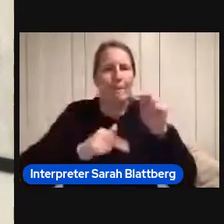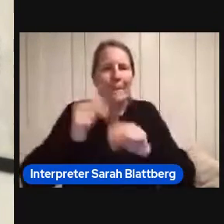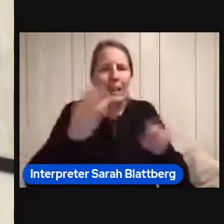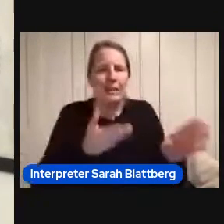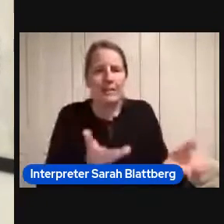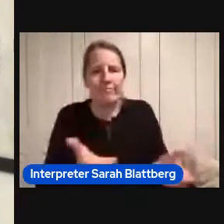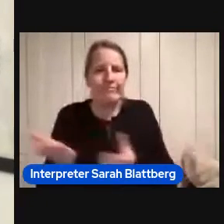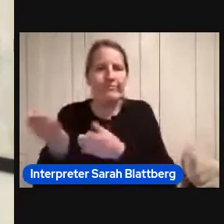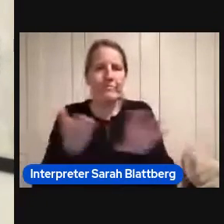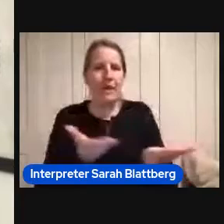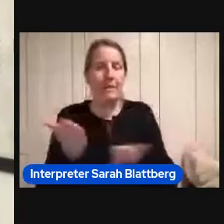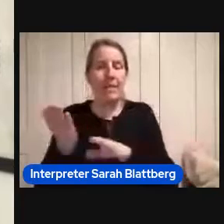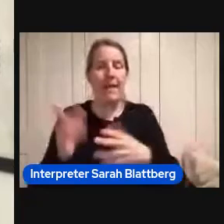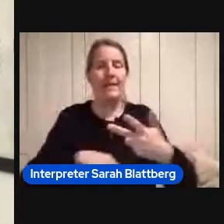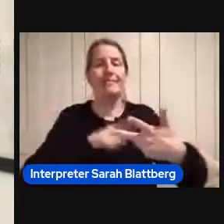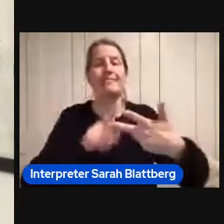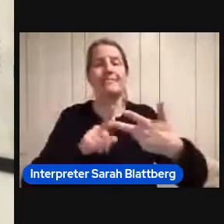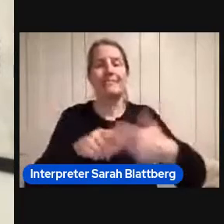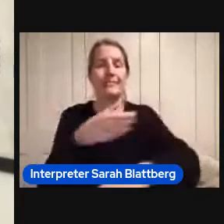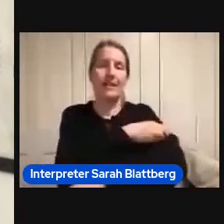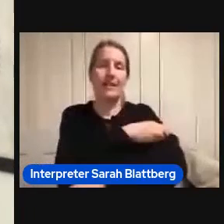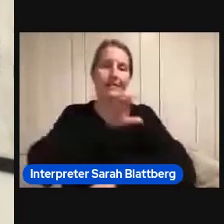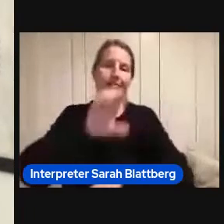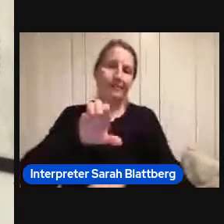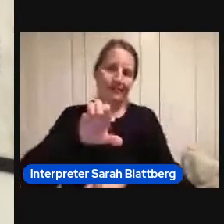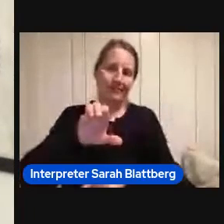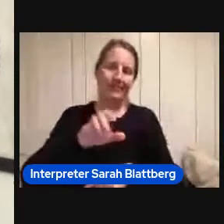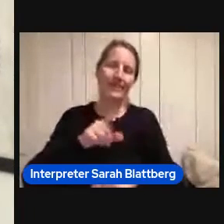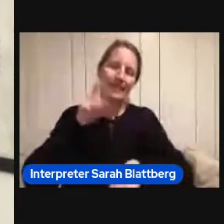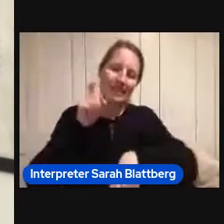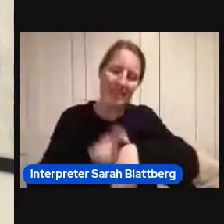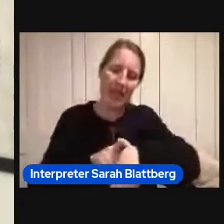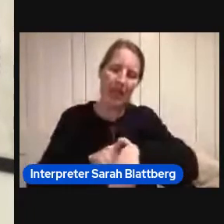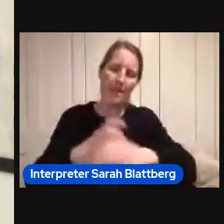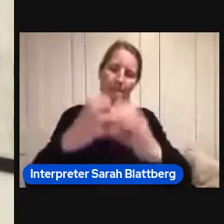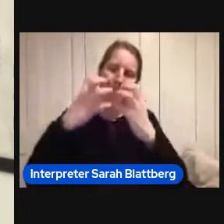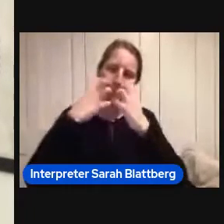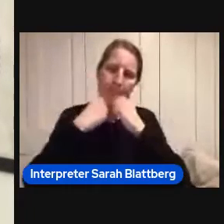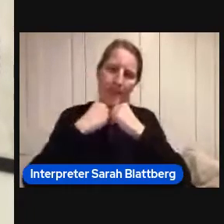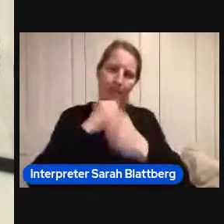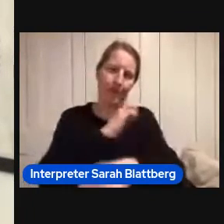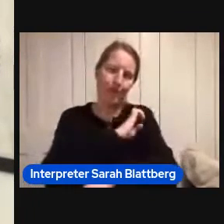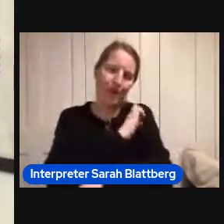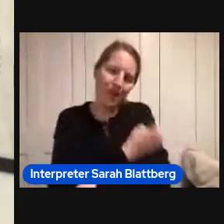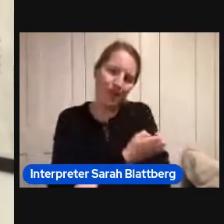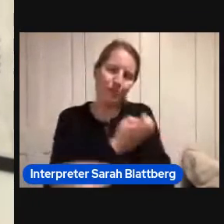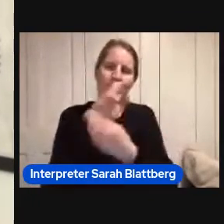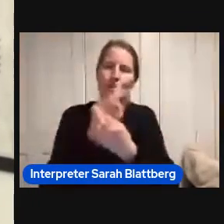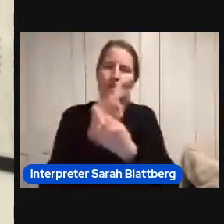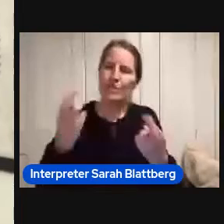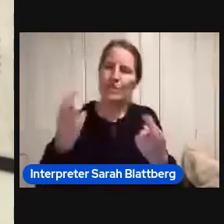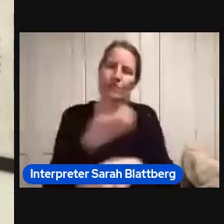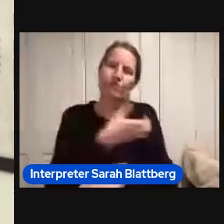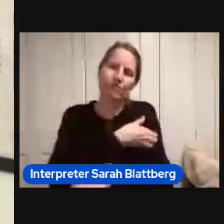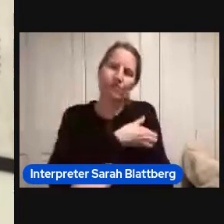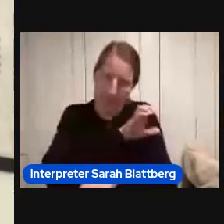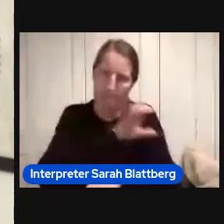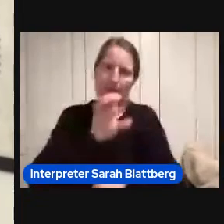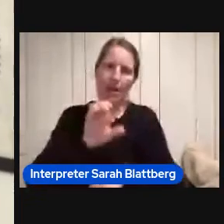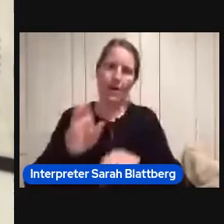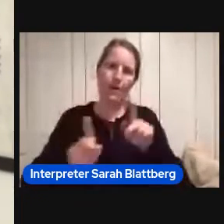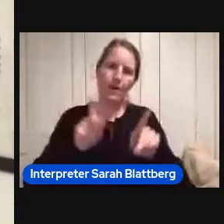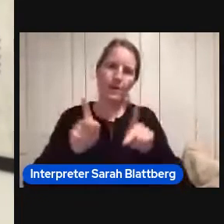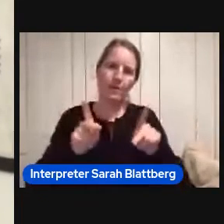is empowerment, how we invest time and care and energy and resources to empower individuals